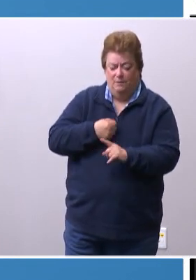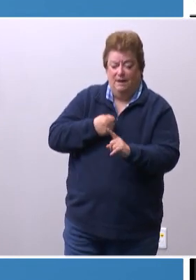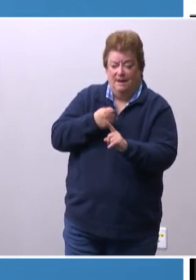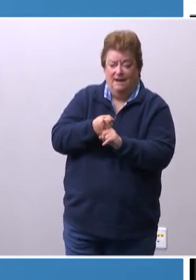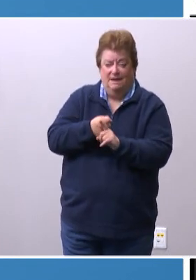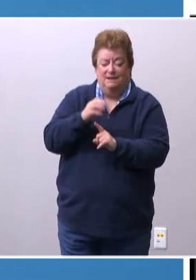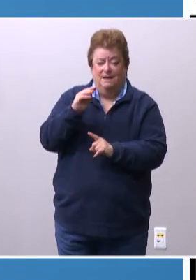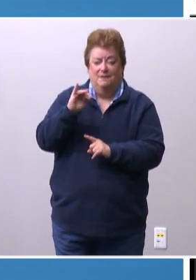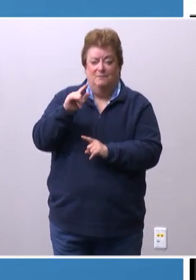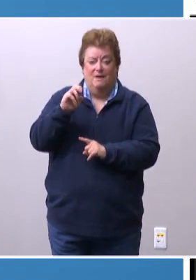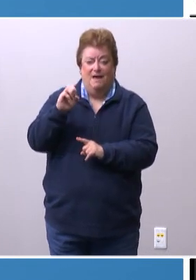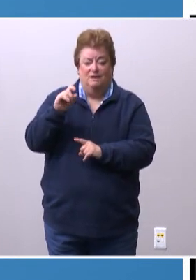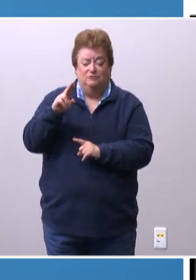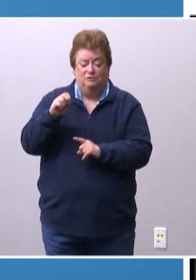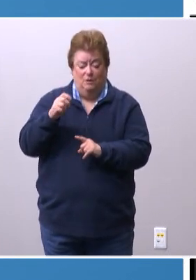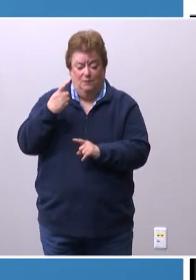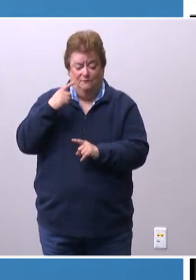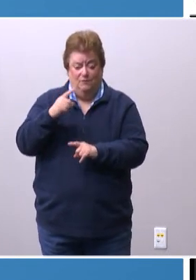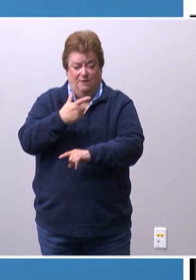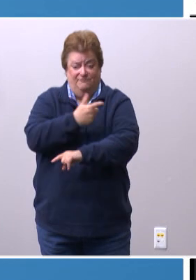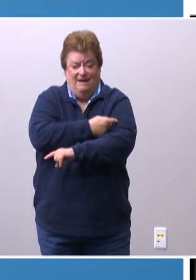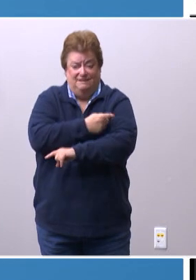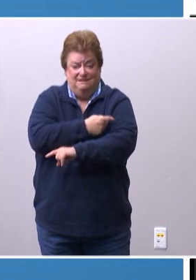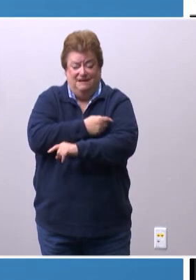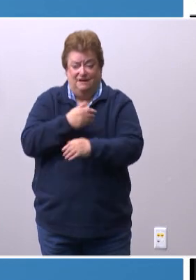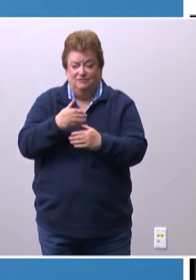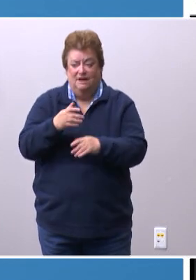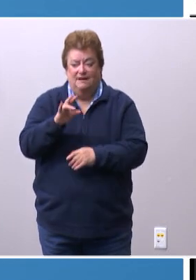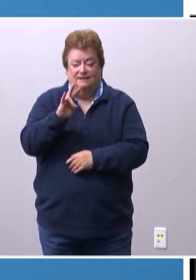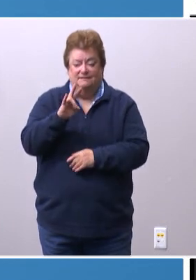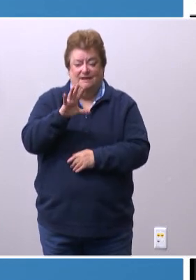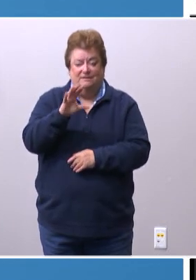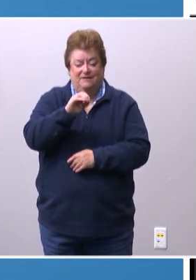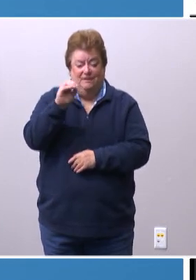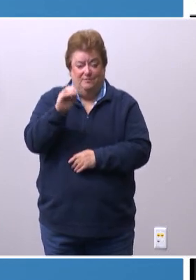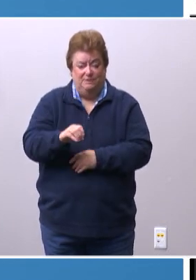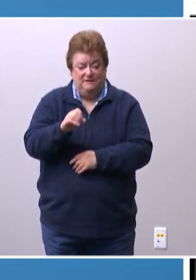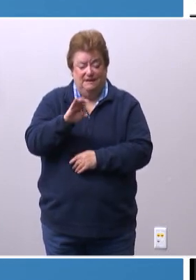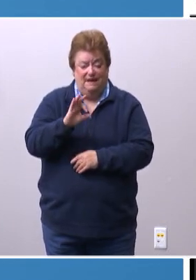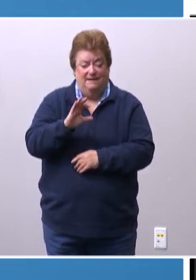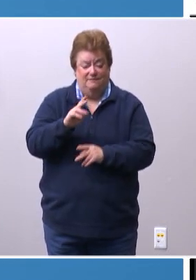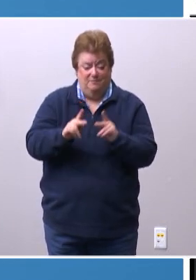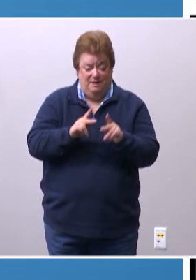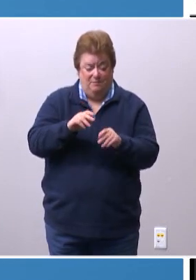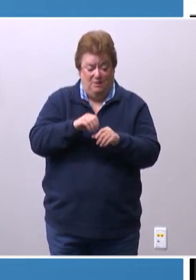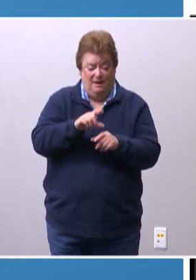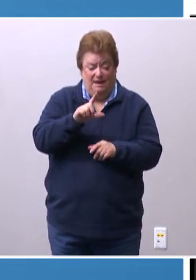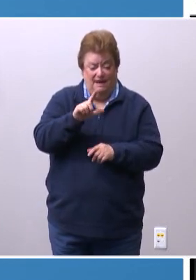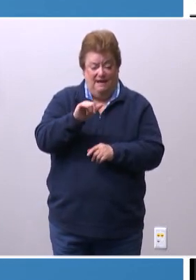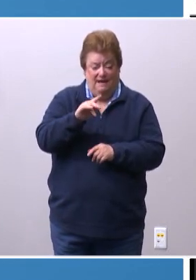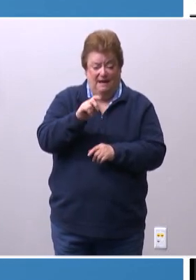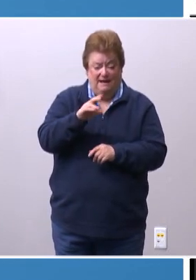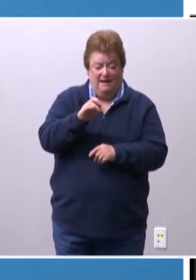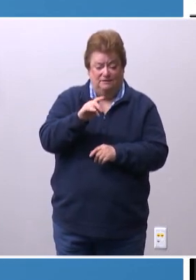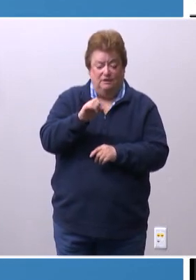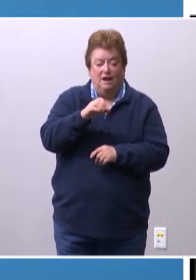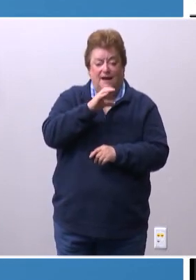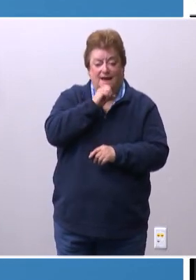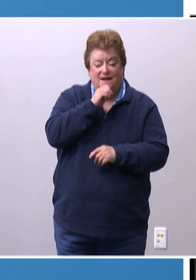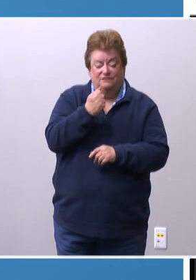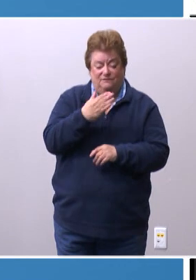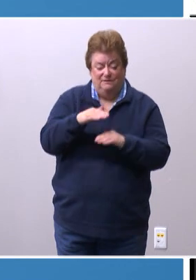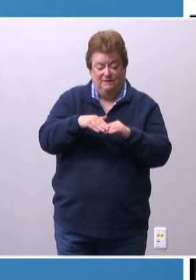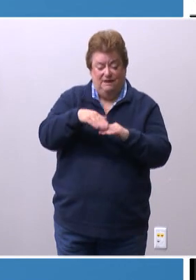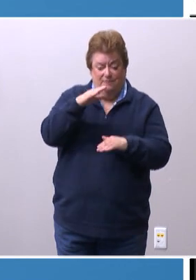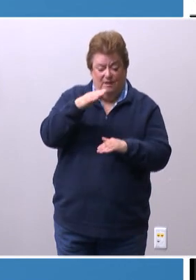in our vaccination efforts with 75% of Lancaster County residents aged 16 and older fully